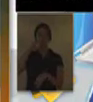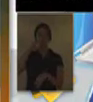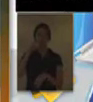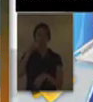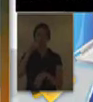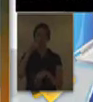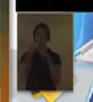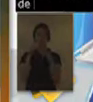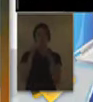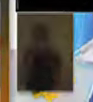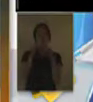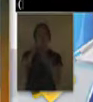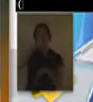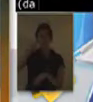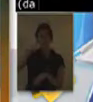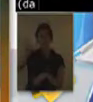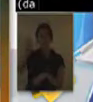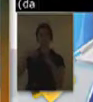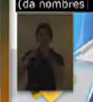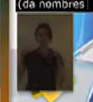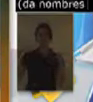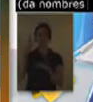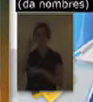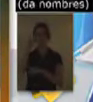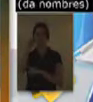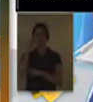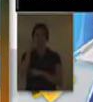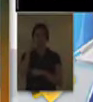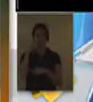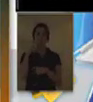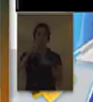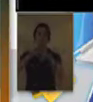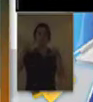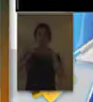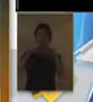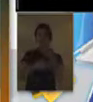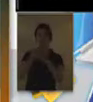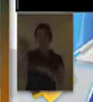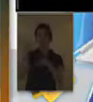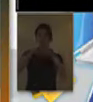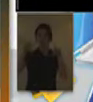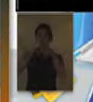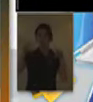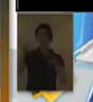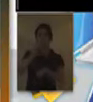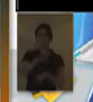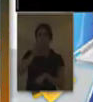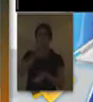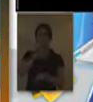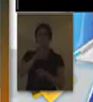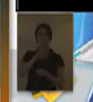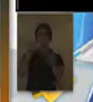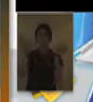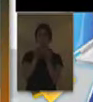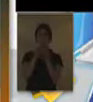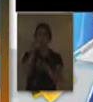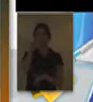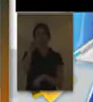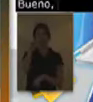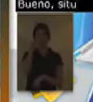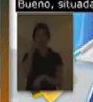This was part of the Domotics and Intelligent Environments group, of digital homes of